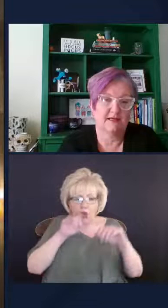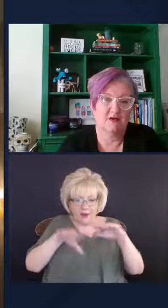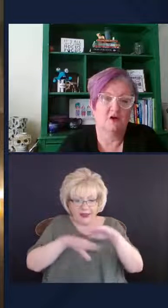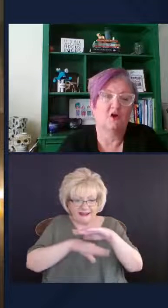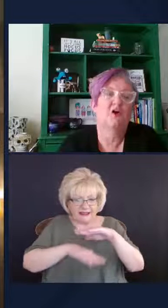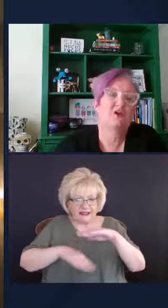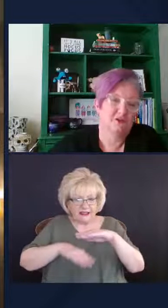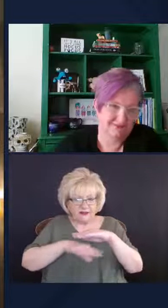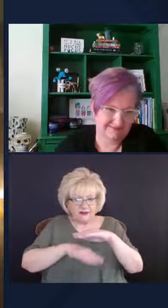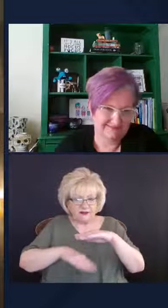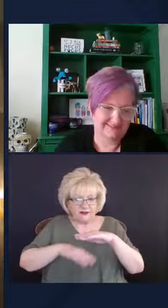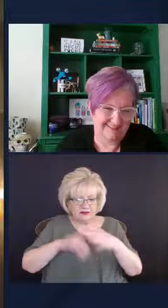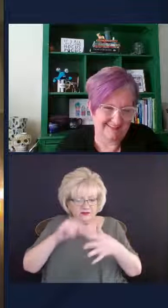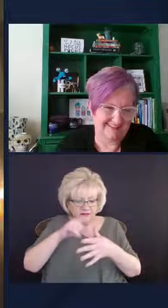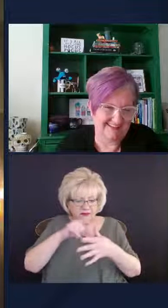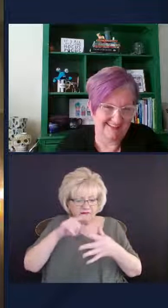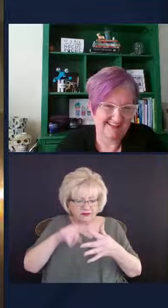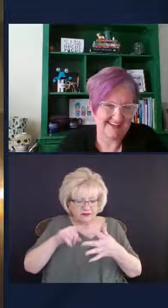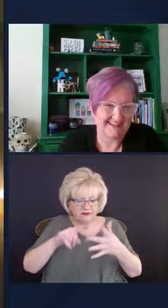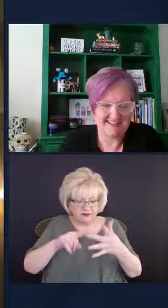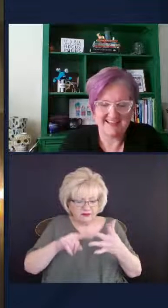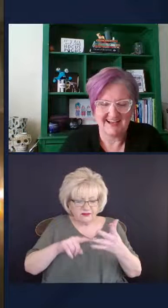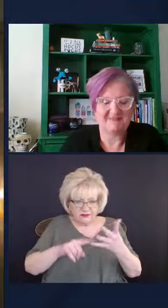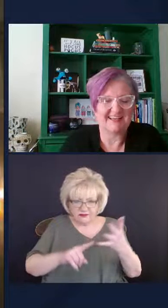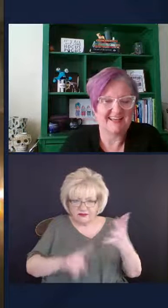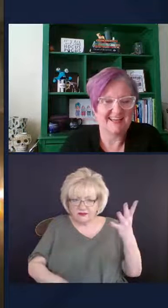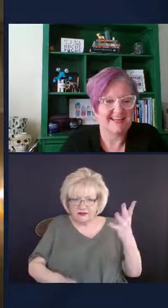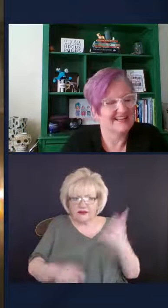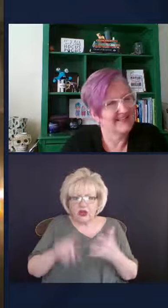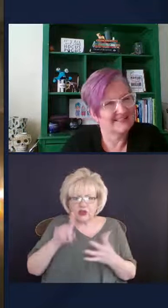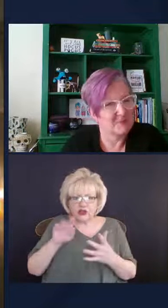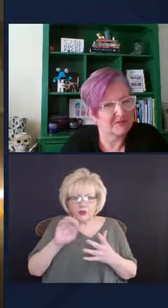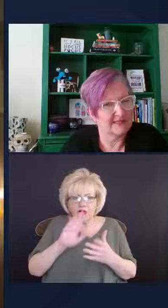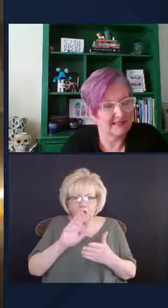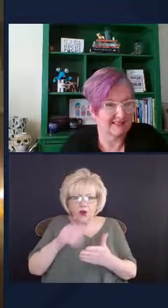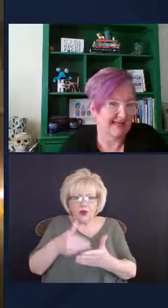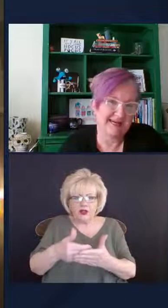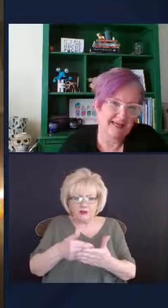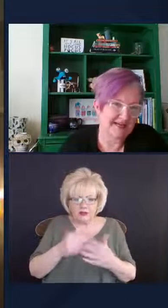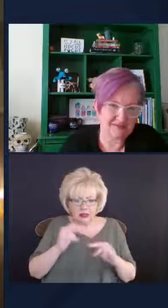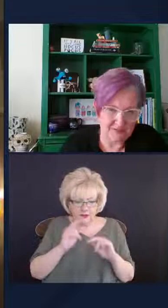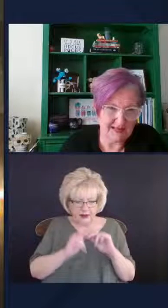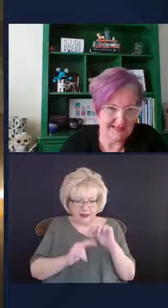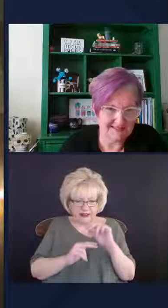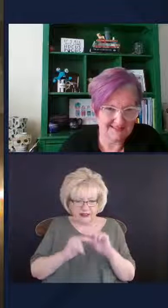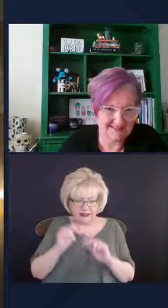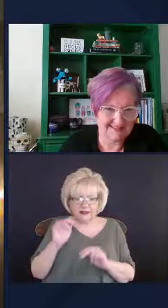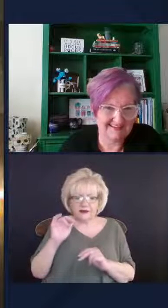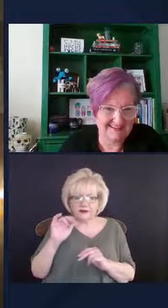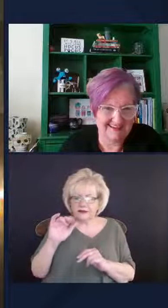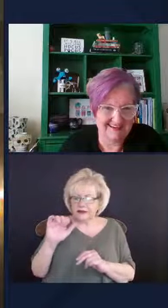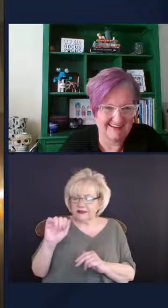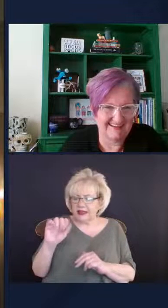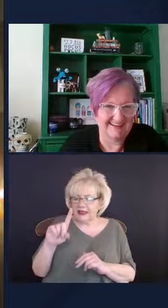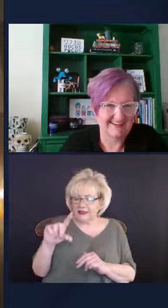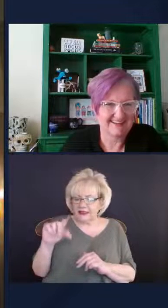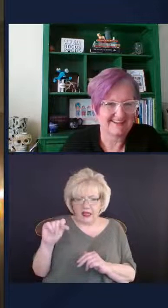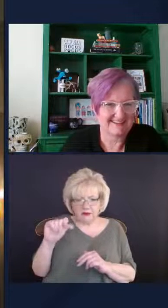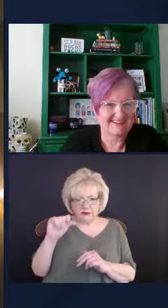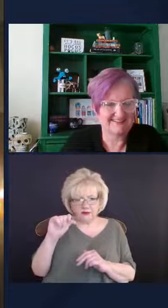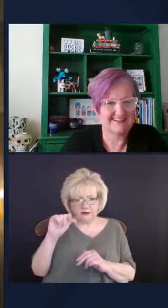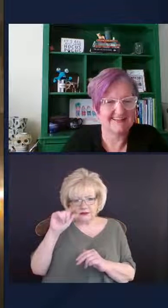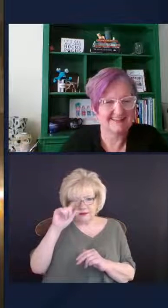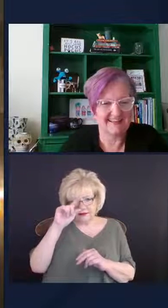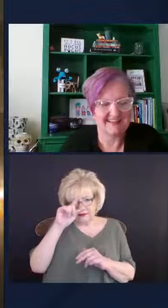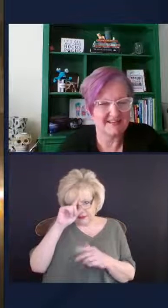like all. I'm like, it's a building that's ADA compliant, mhm,